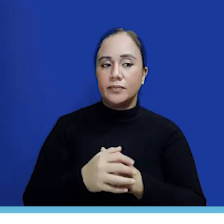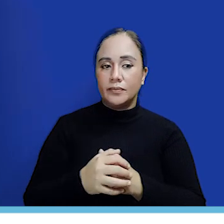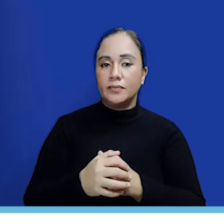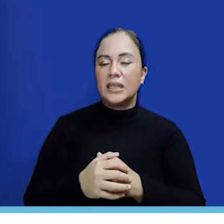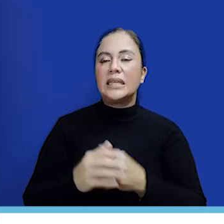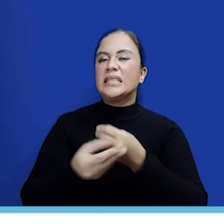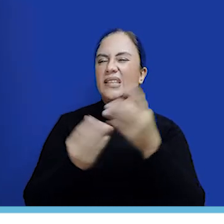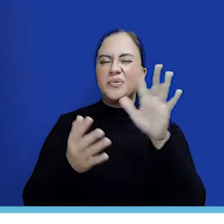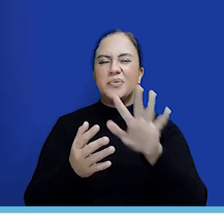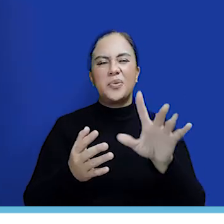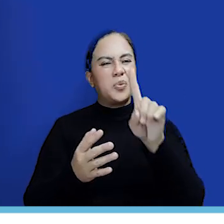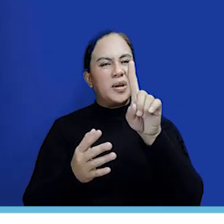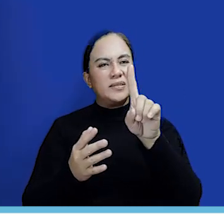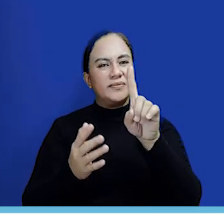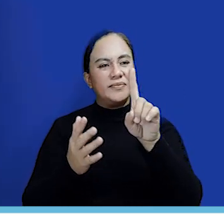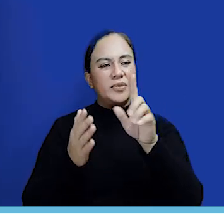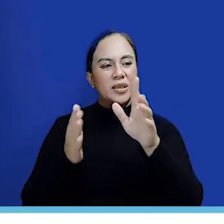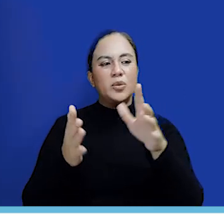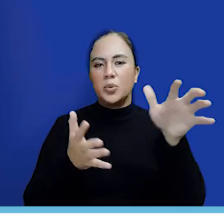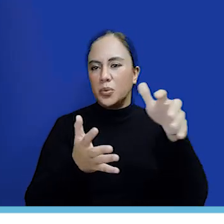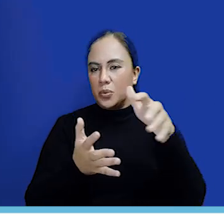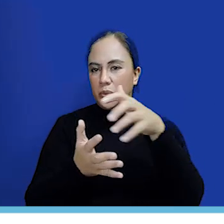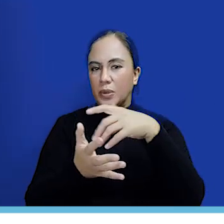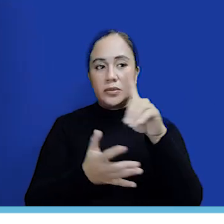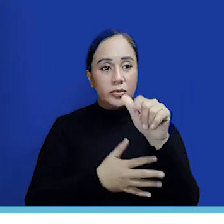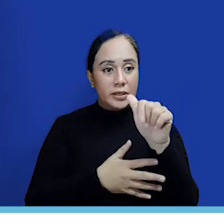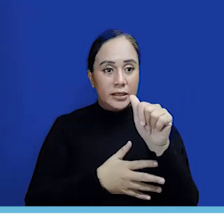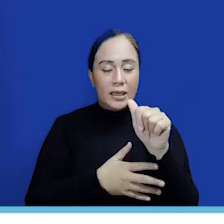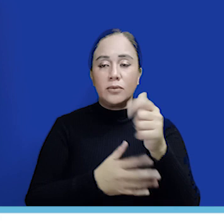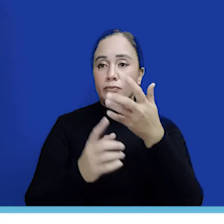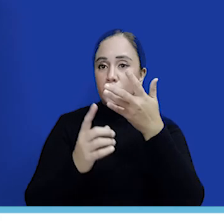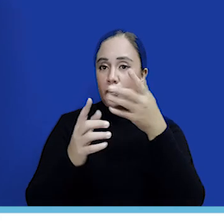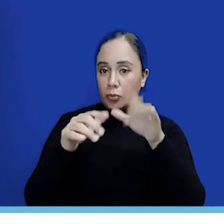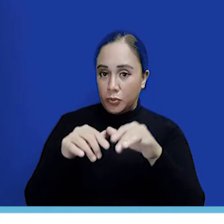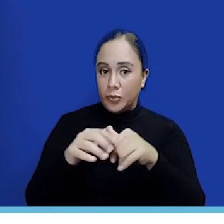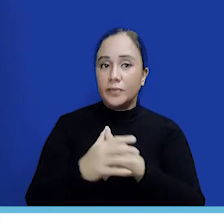4. Give at least one way you will collect or use data